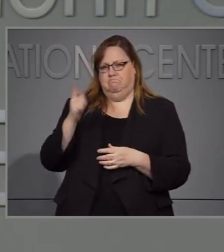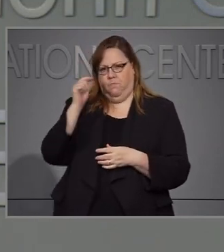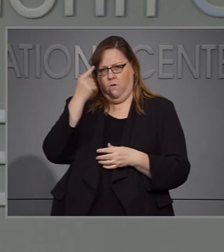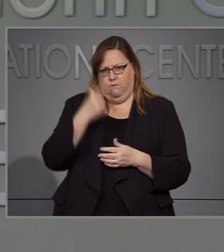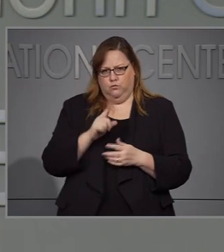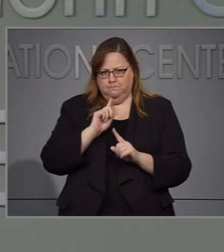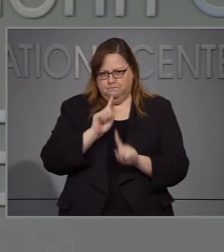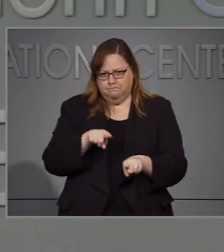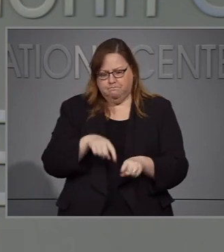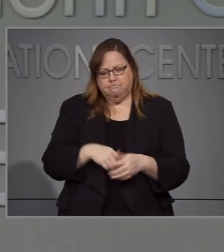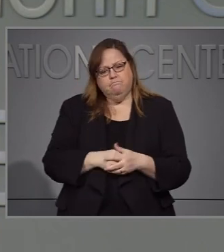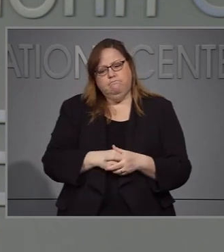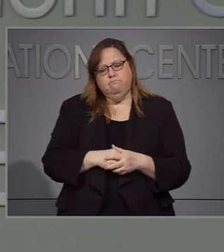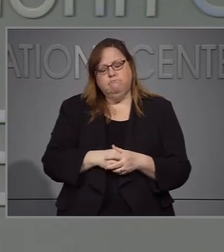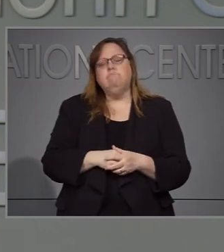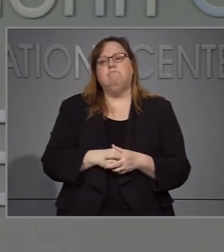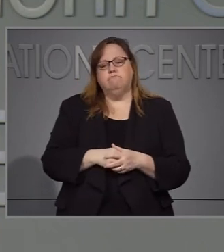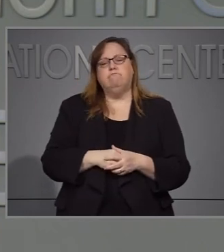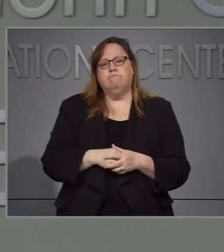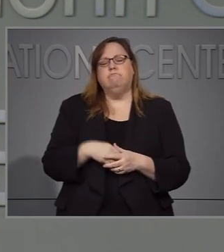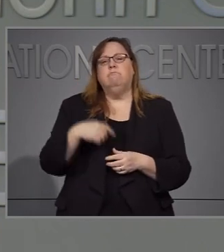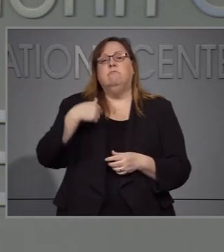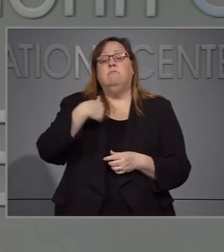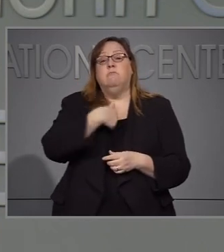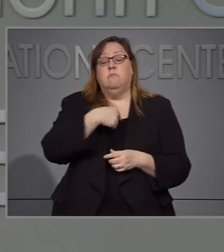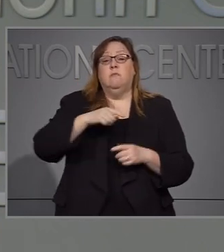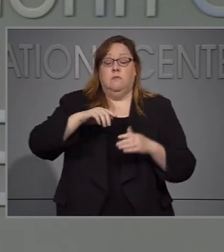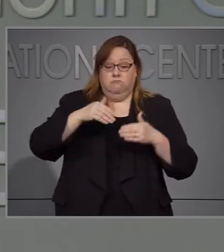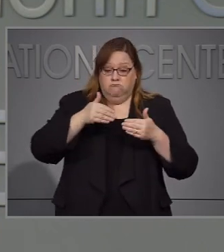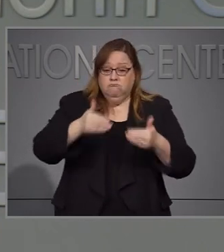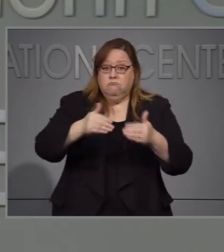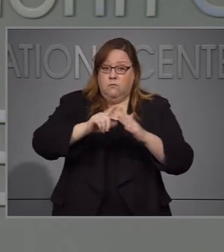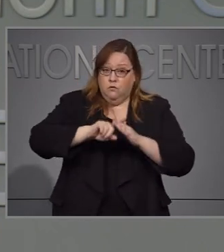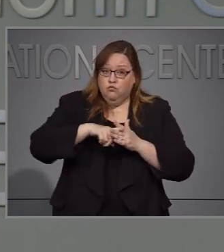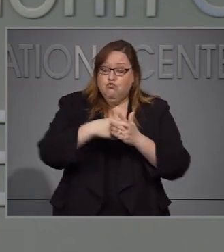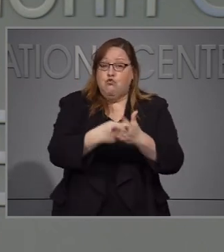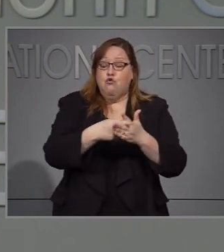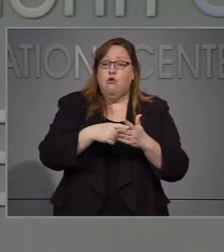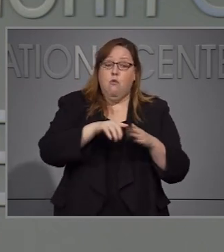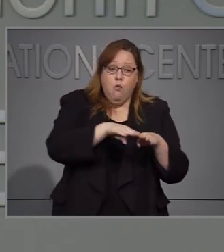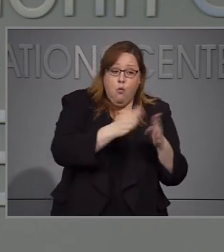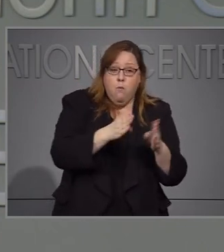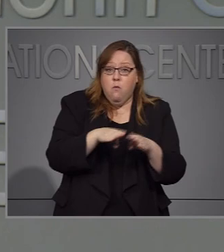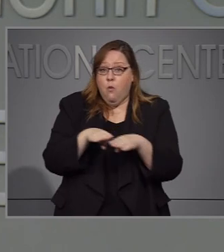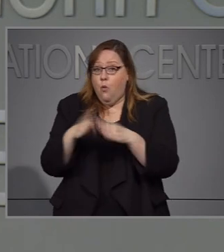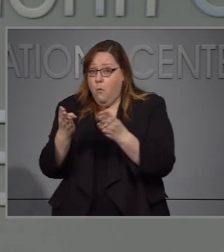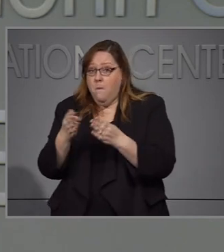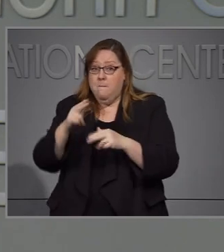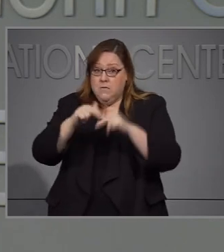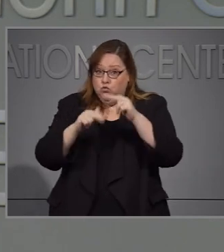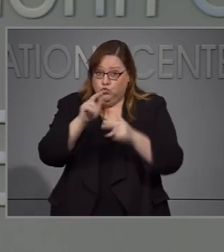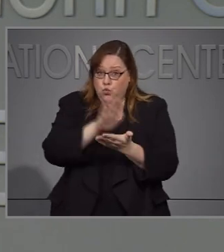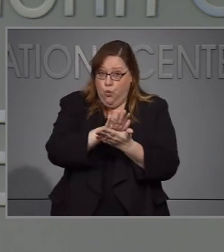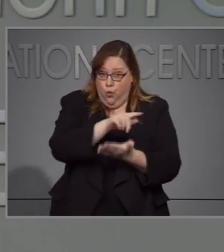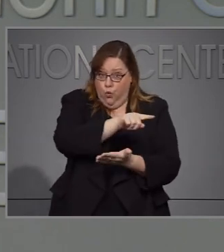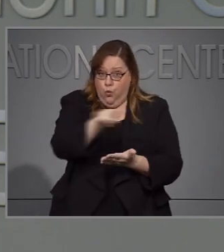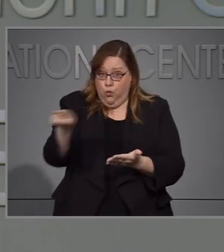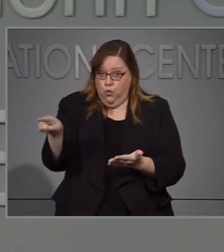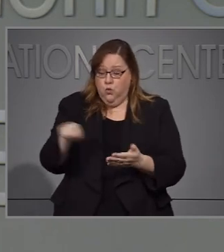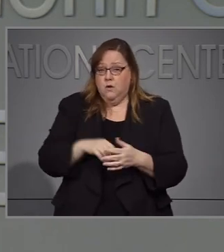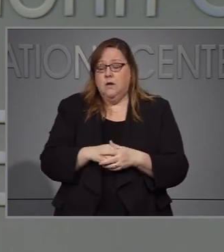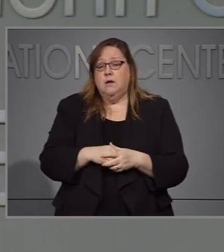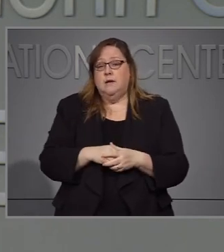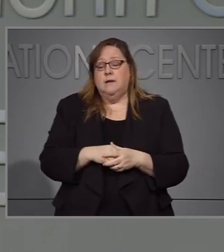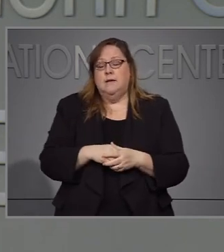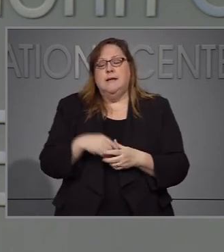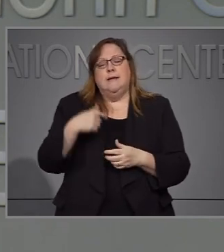into in-person learning for students and teachers in the school building, that we can slow